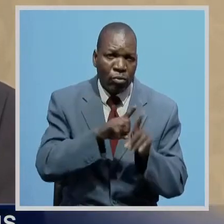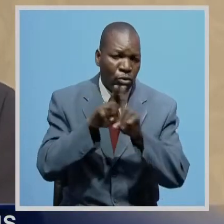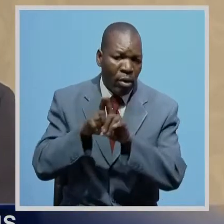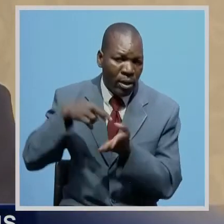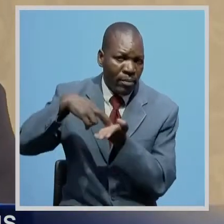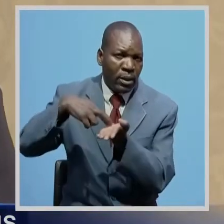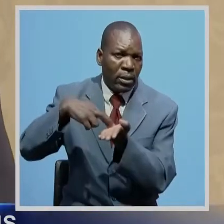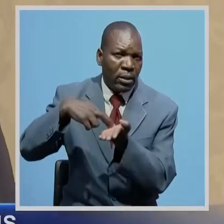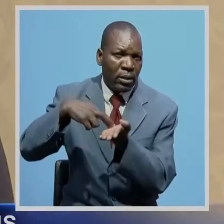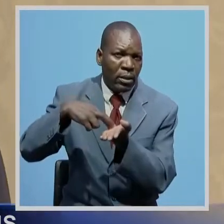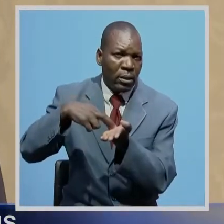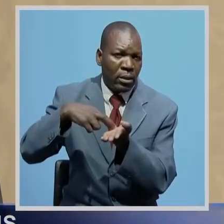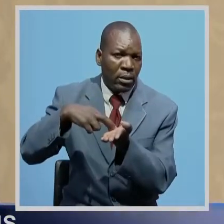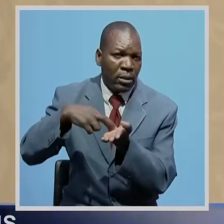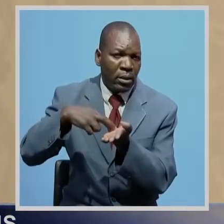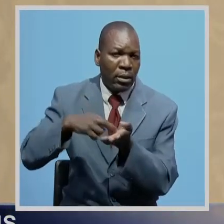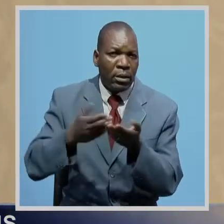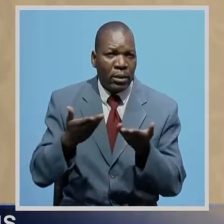representation that we have in our midst.